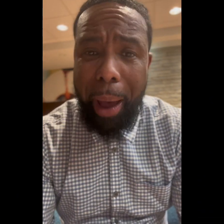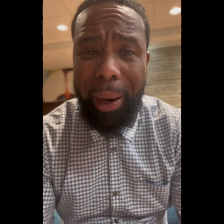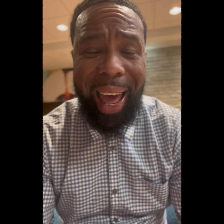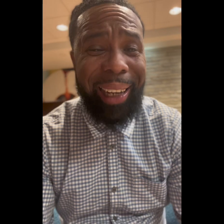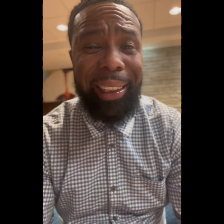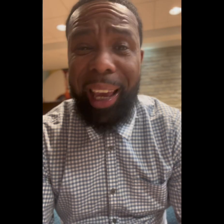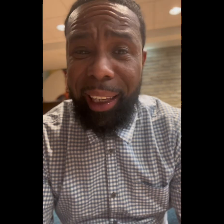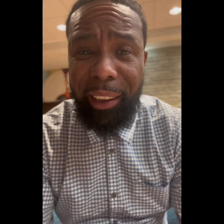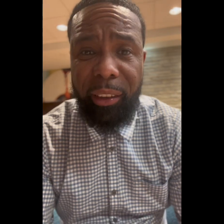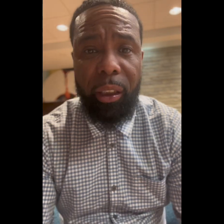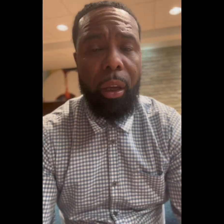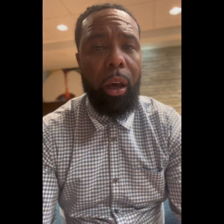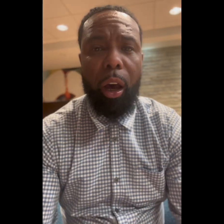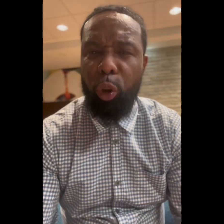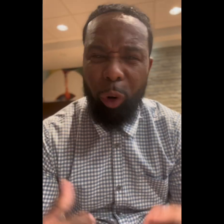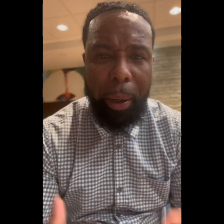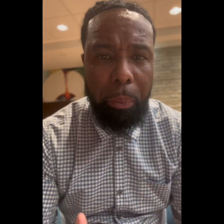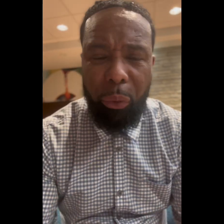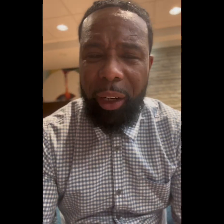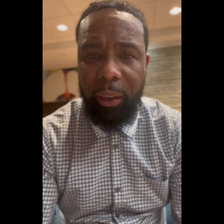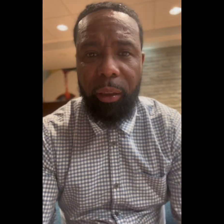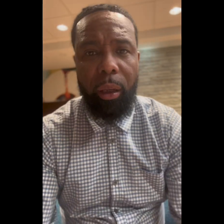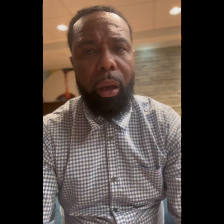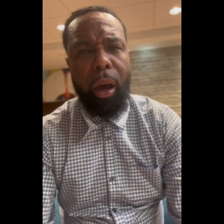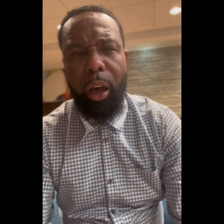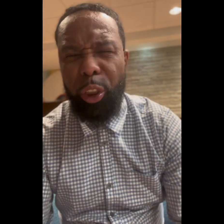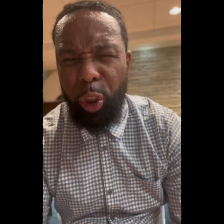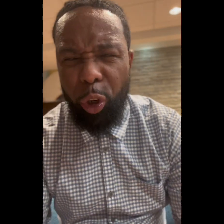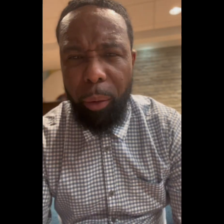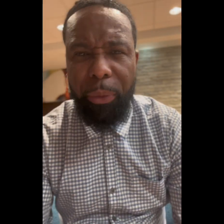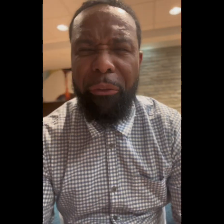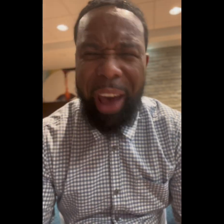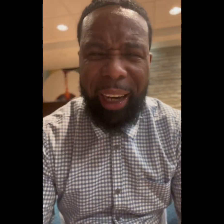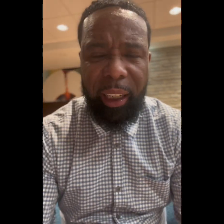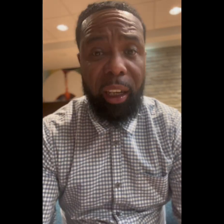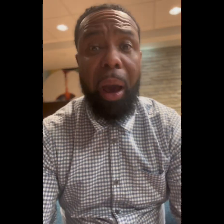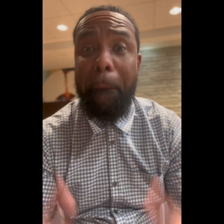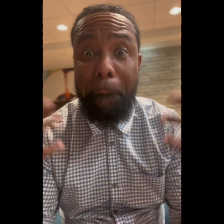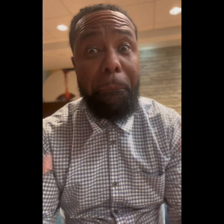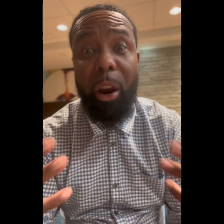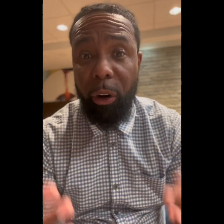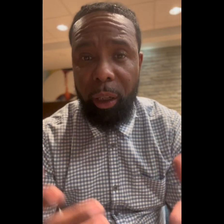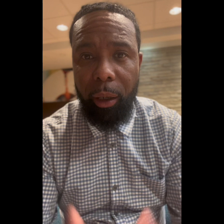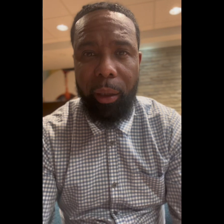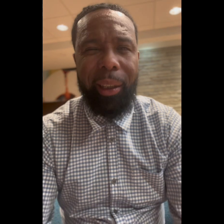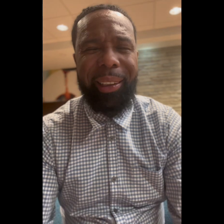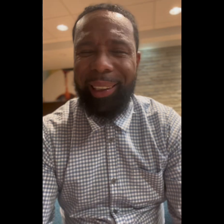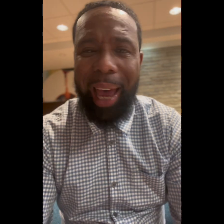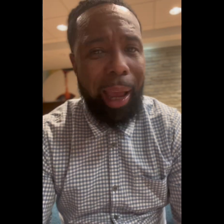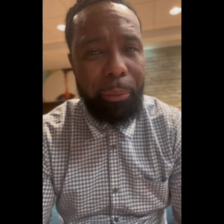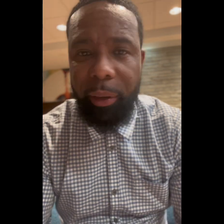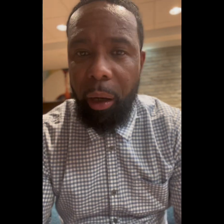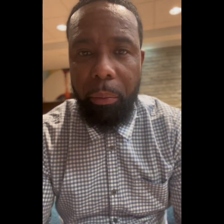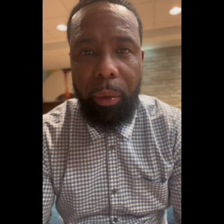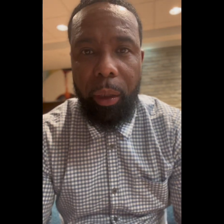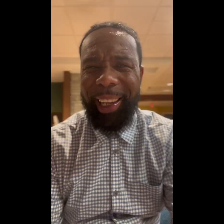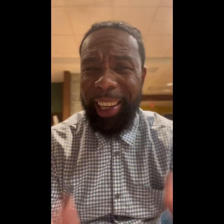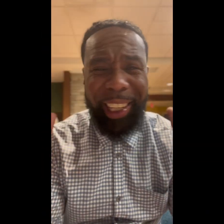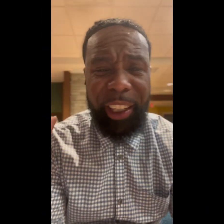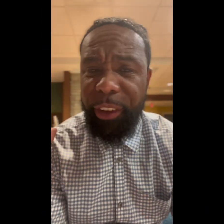Mystery Babylon days. Great Britain, Europe, the Vatican, America, time's